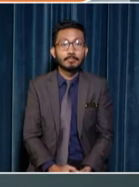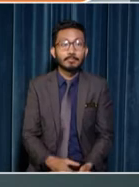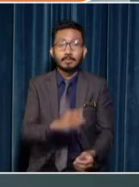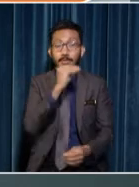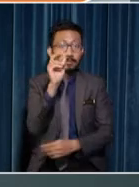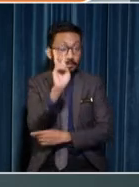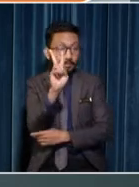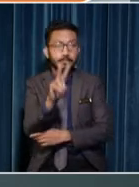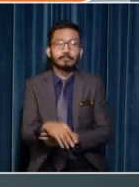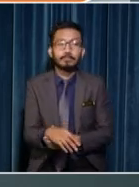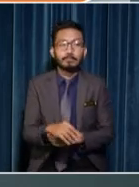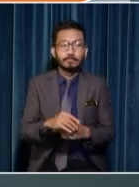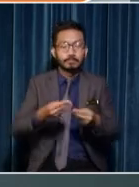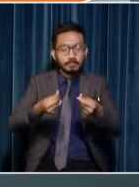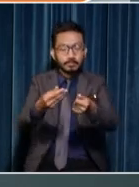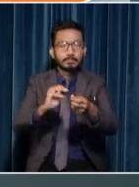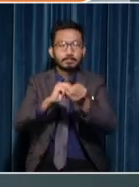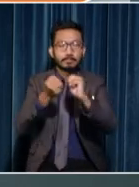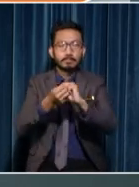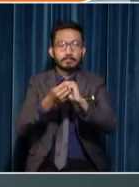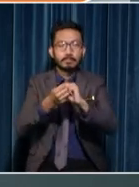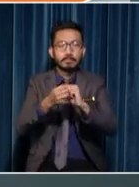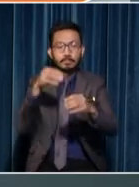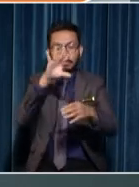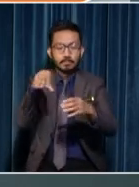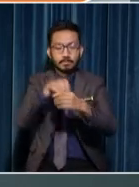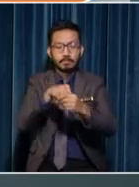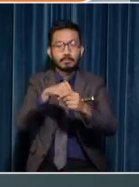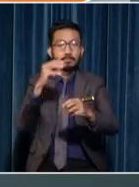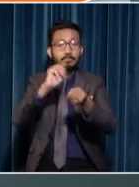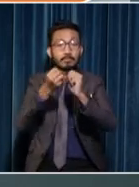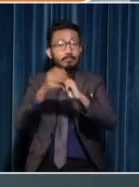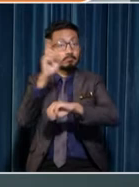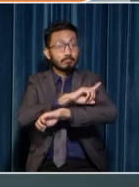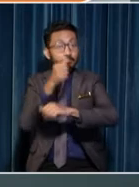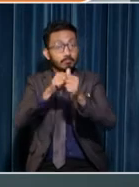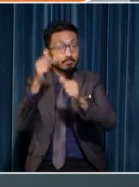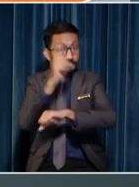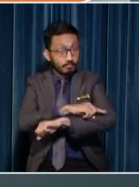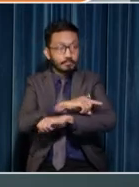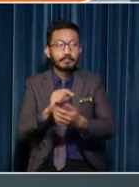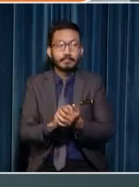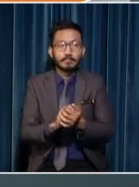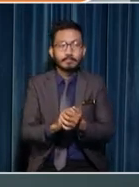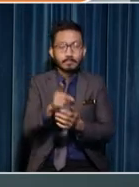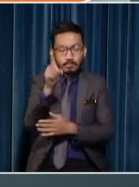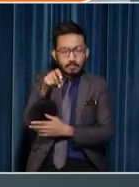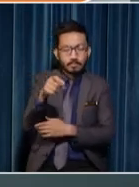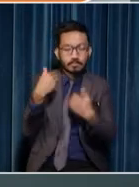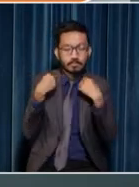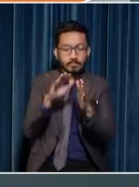solve problems involving daily life situations. Make sure you have